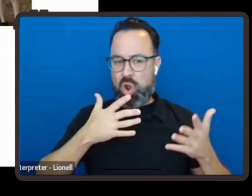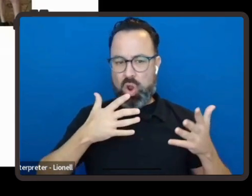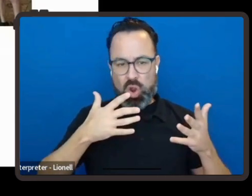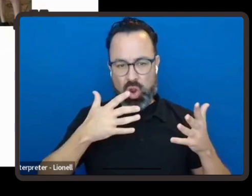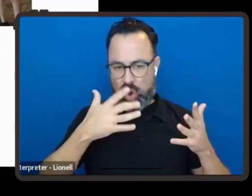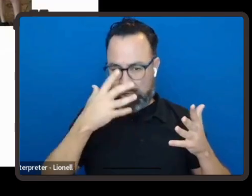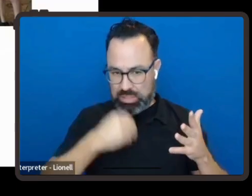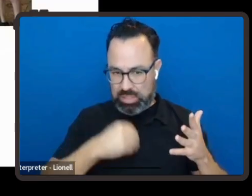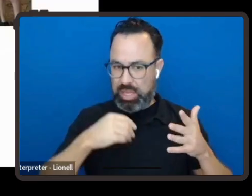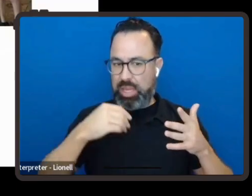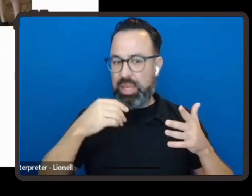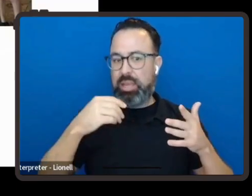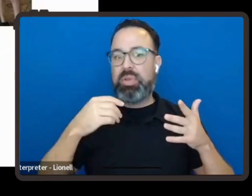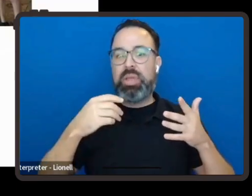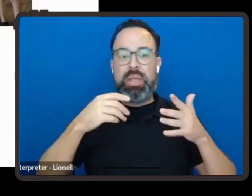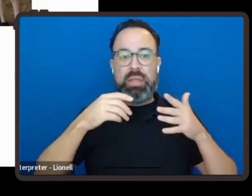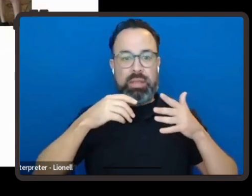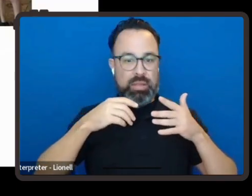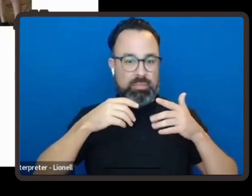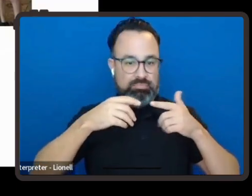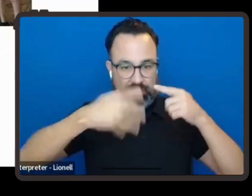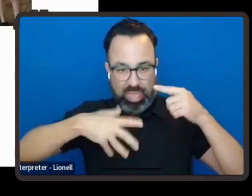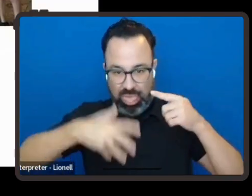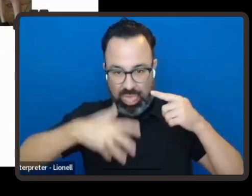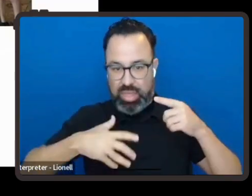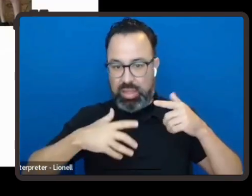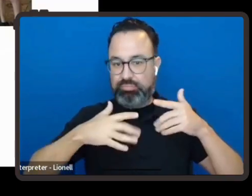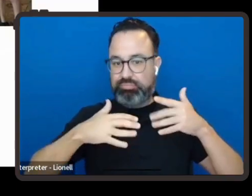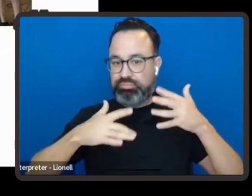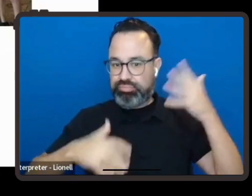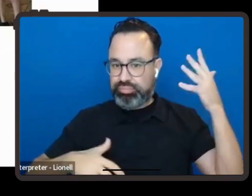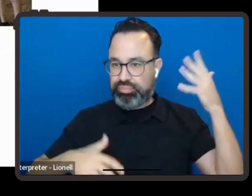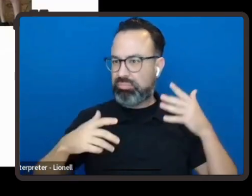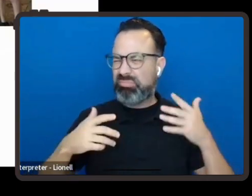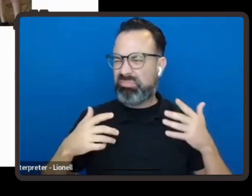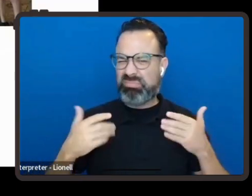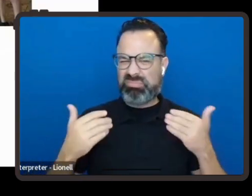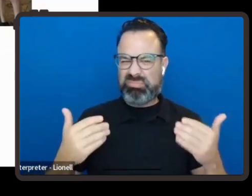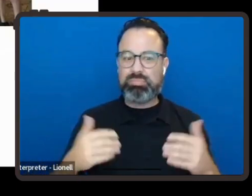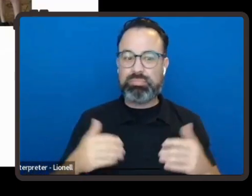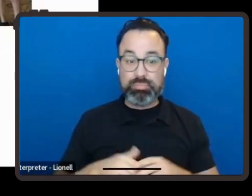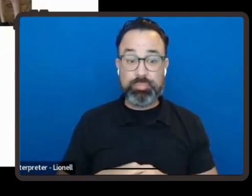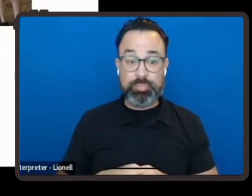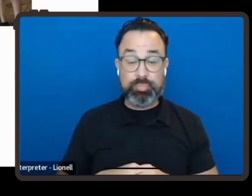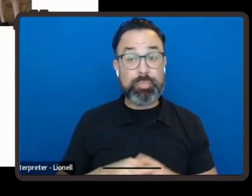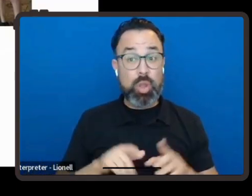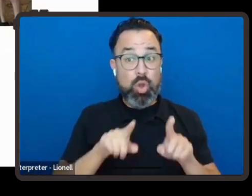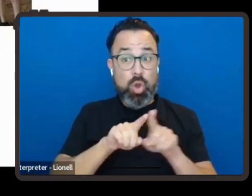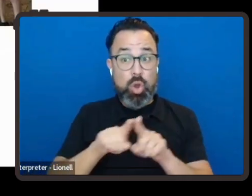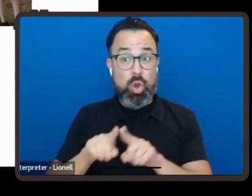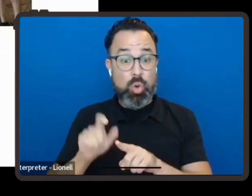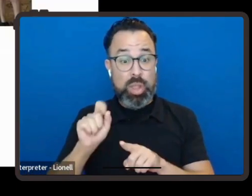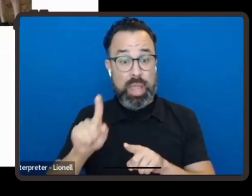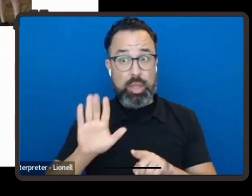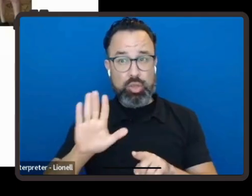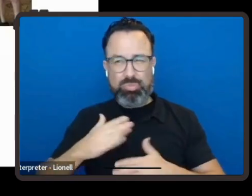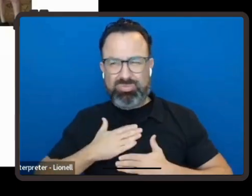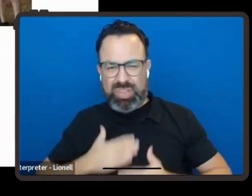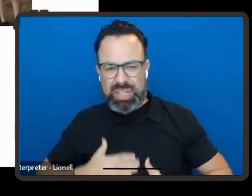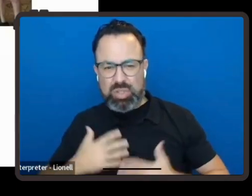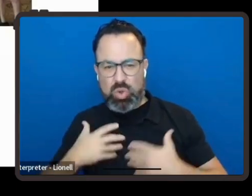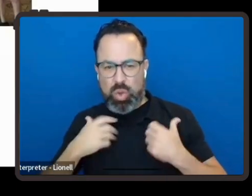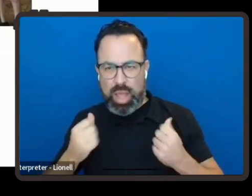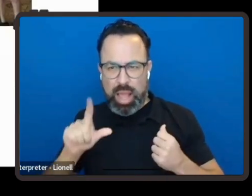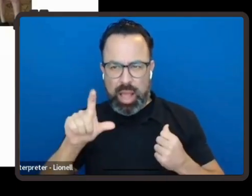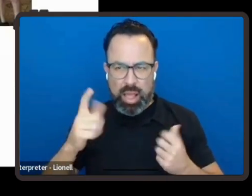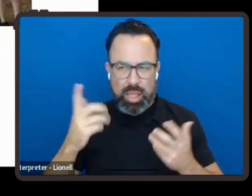on. We also asked for physical and mental health in the end. Yeah, by the time we have finished